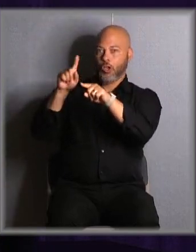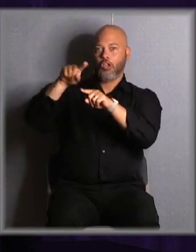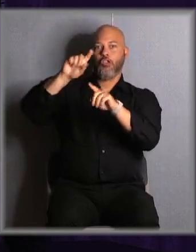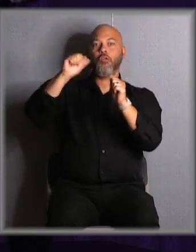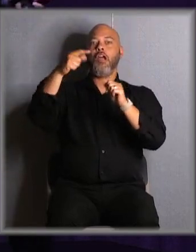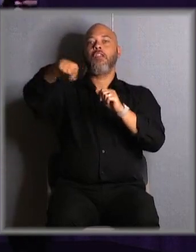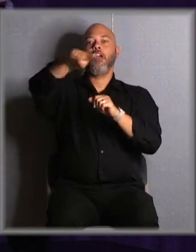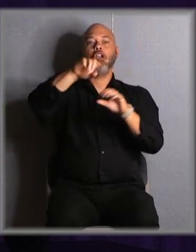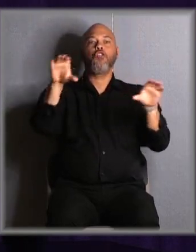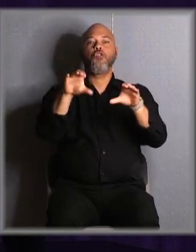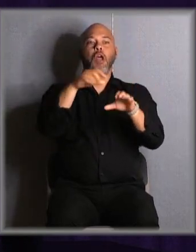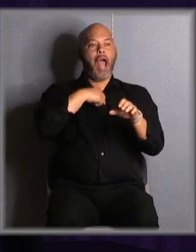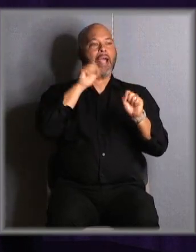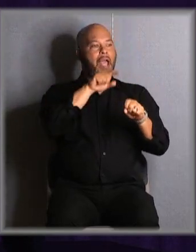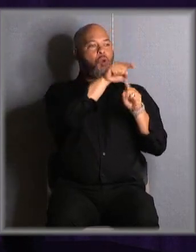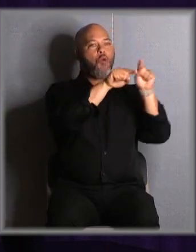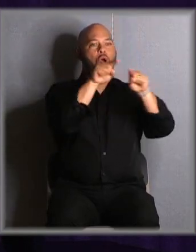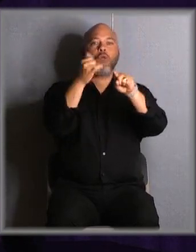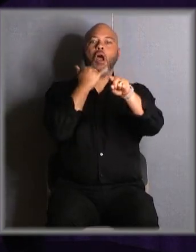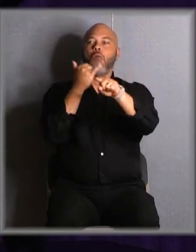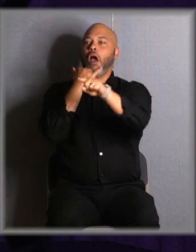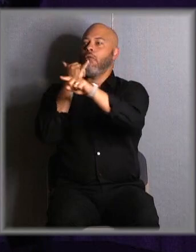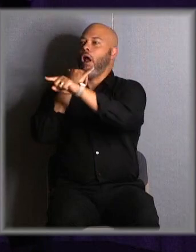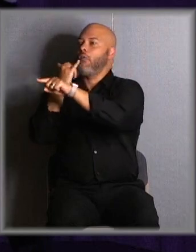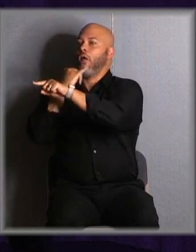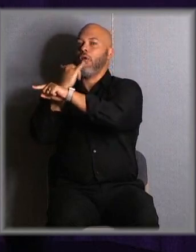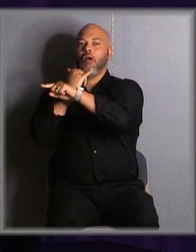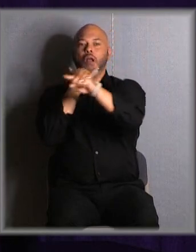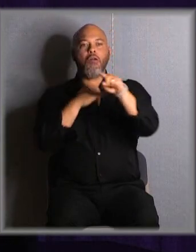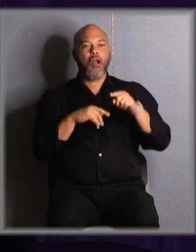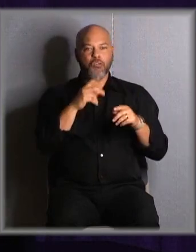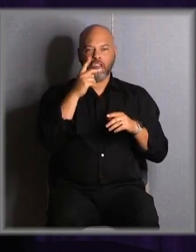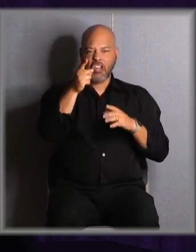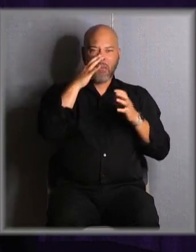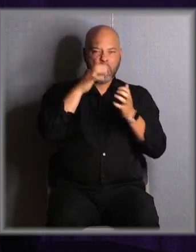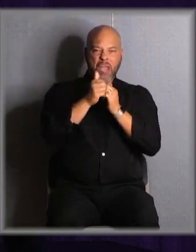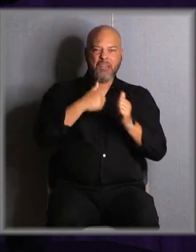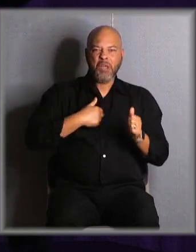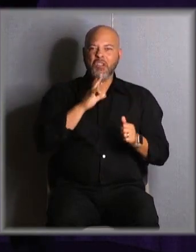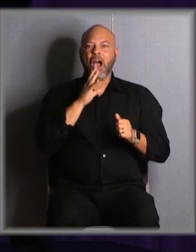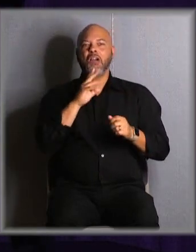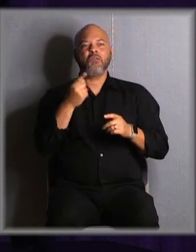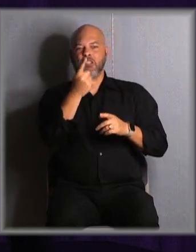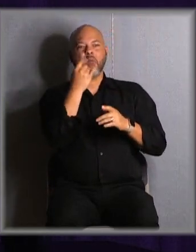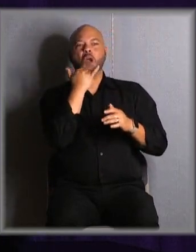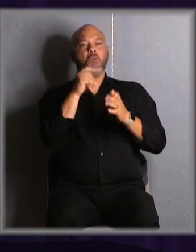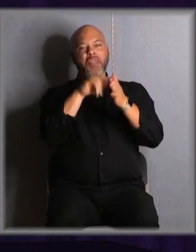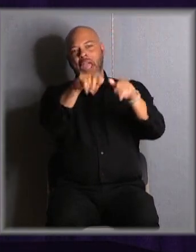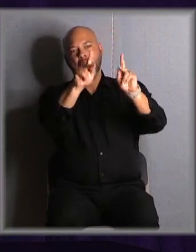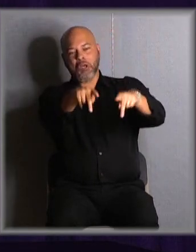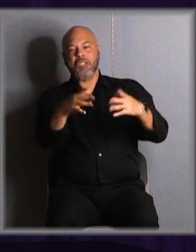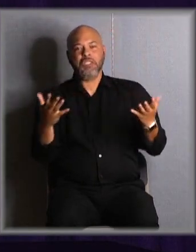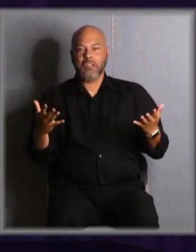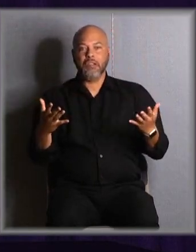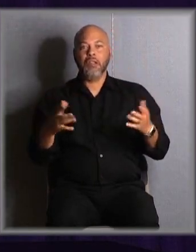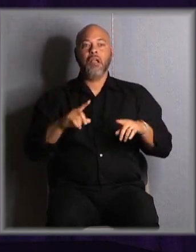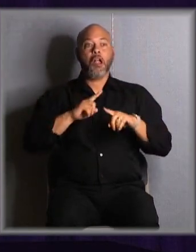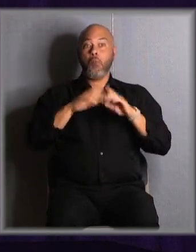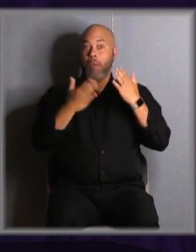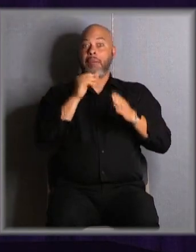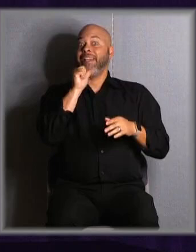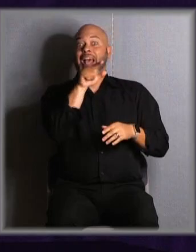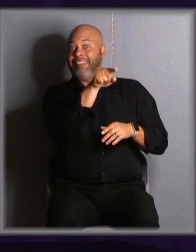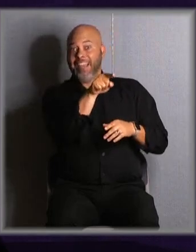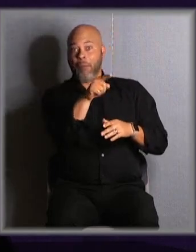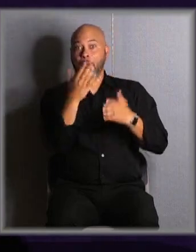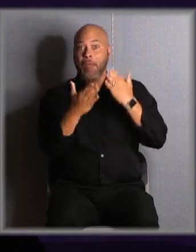doing. I spoke to her, she didn't speak to me. There's something wrong with it. Now, it may not be them. It may